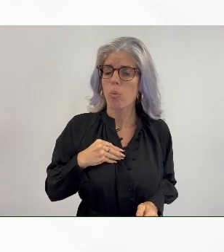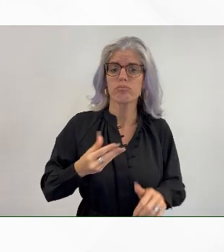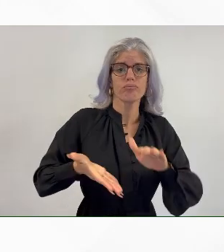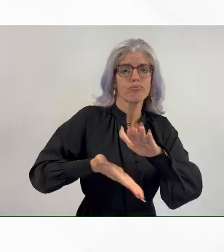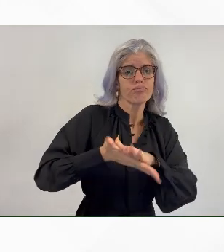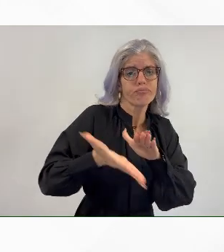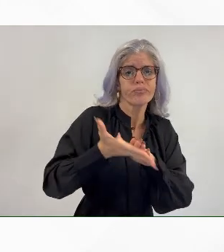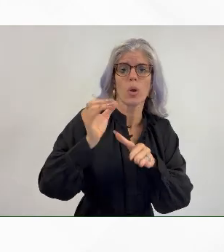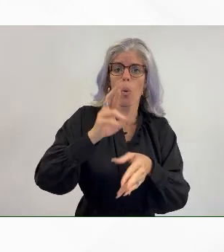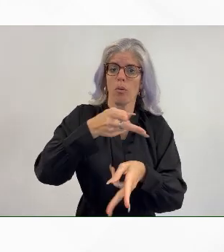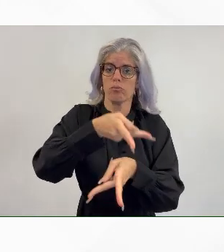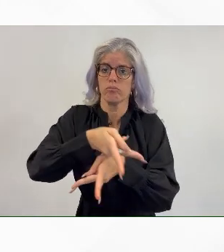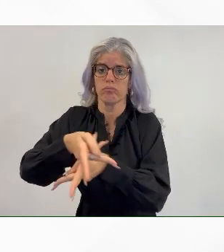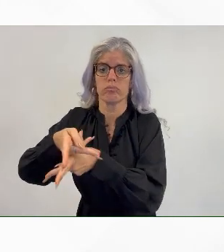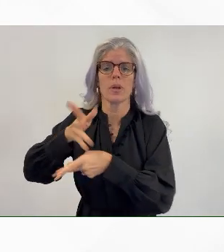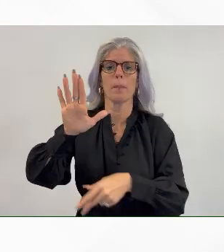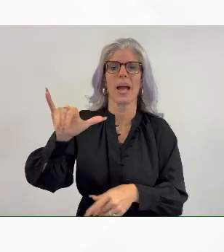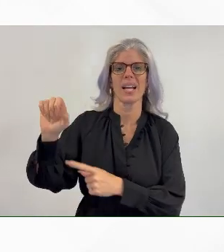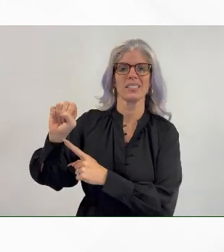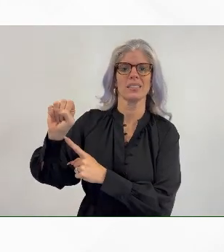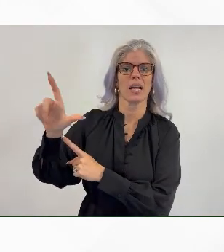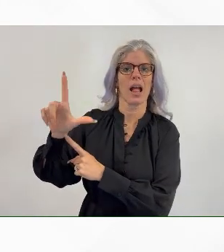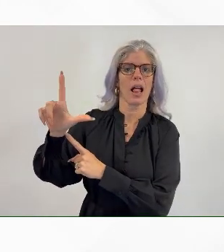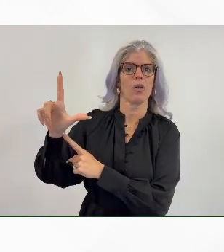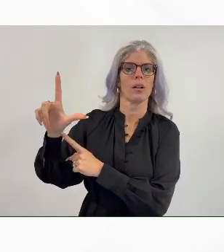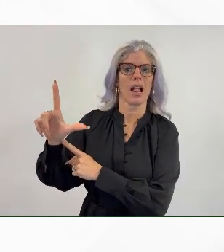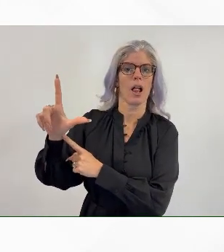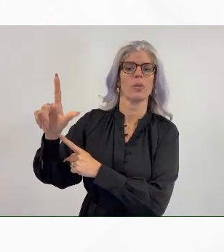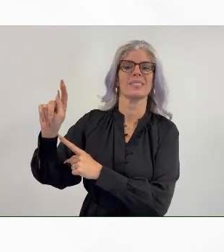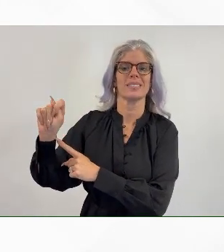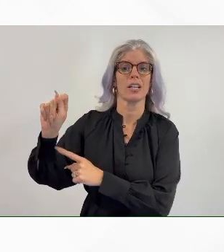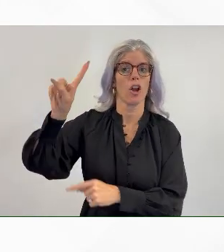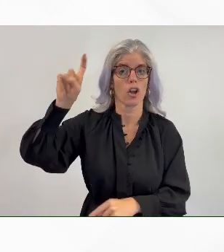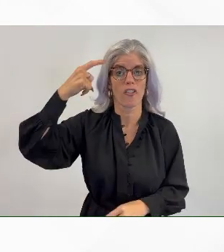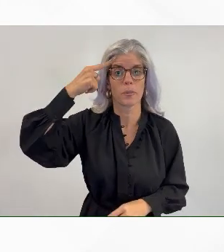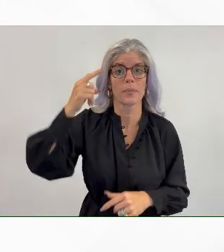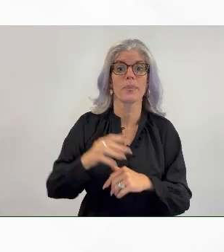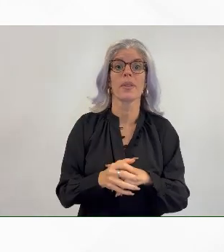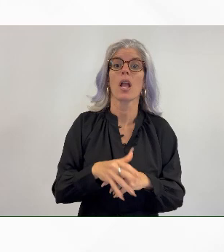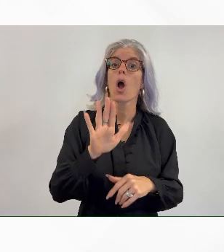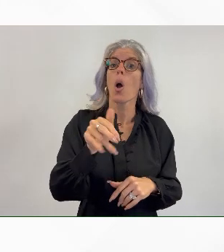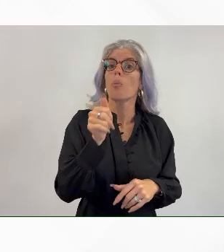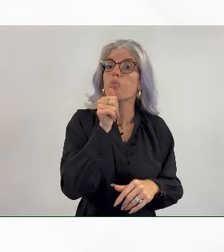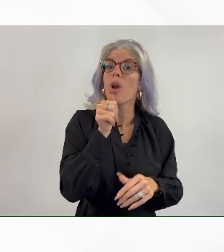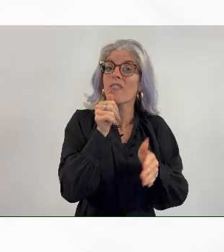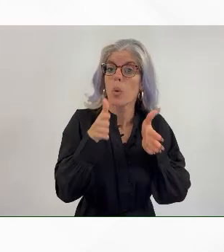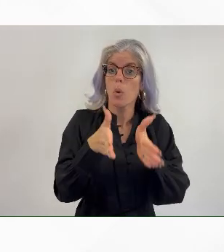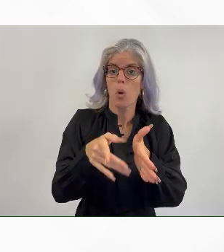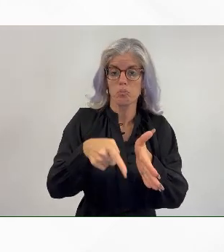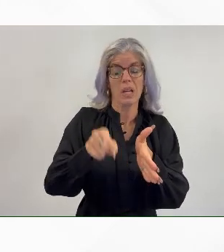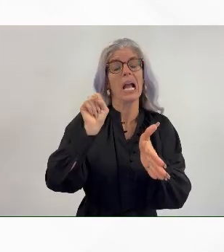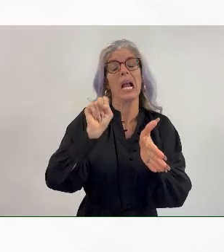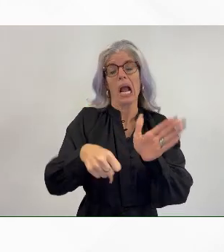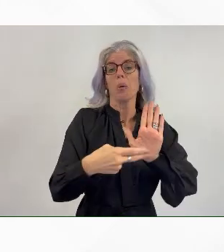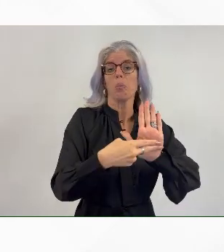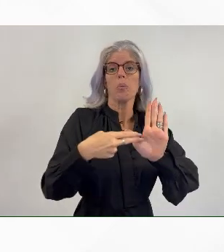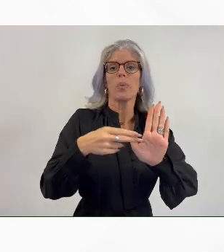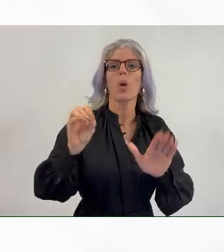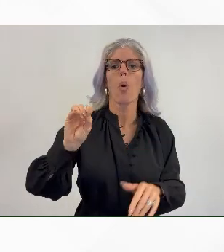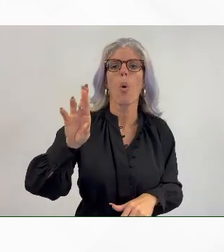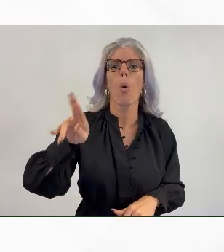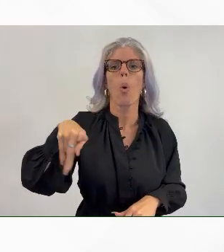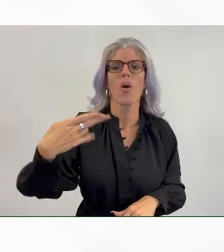by SLTT governments. These private roads can include orphan roads, roads in gated communities,